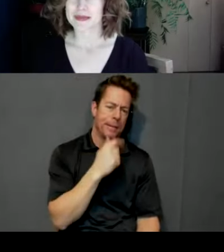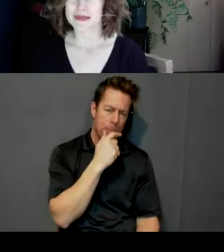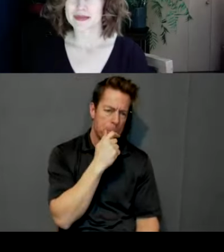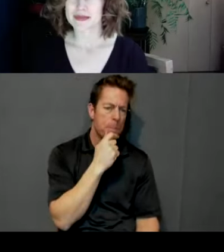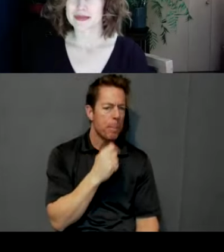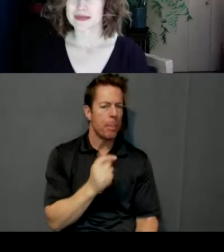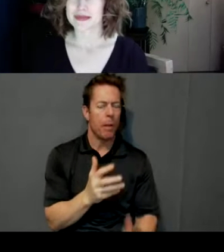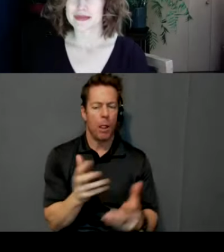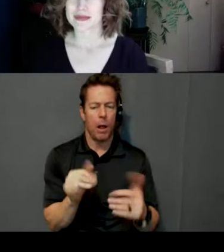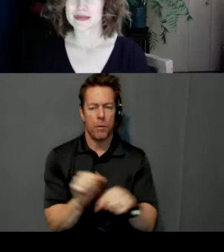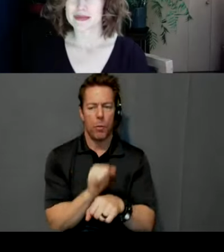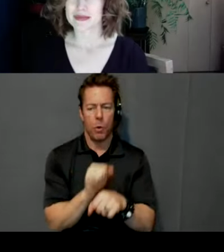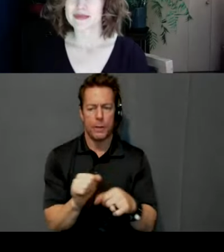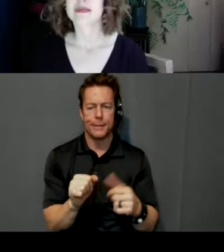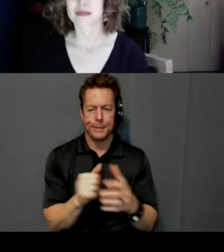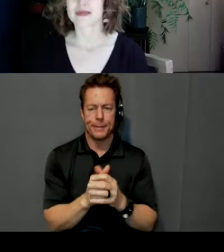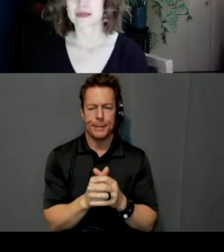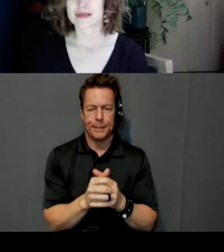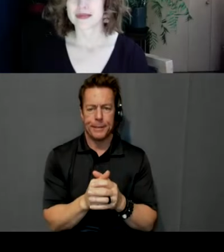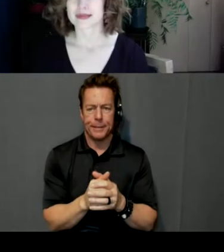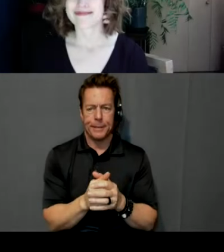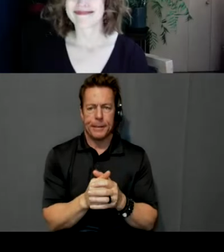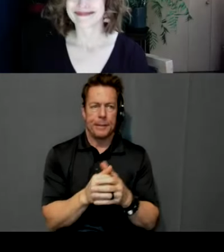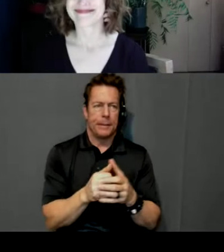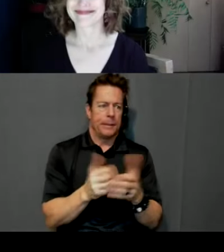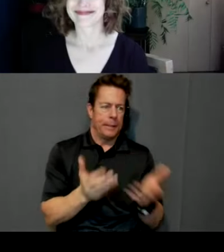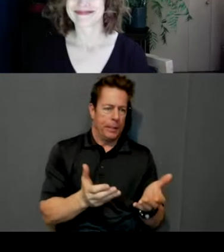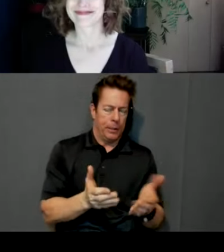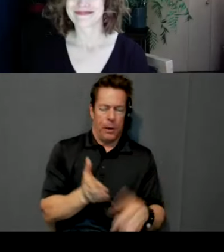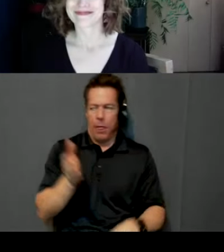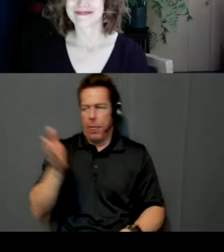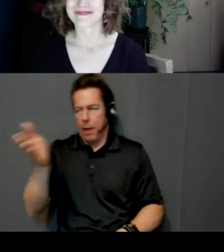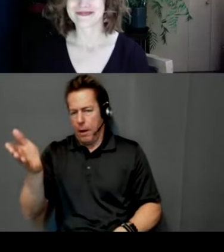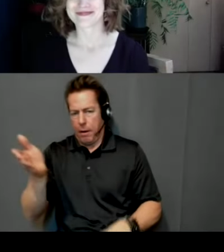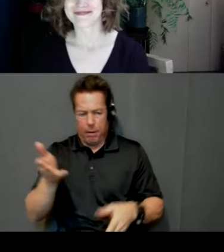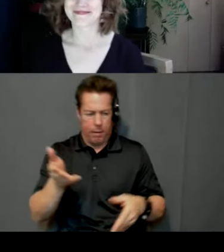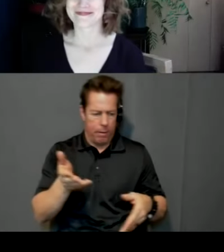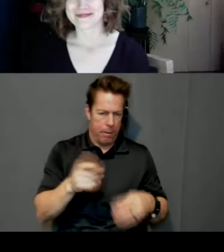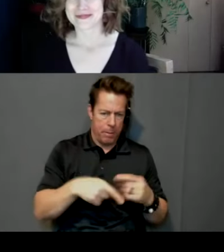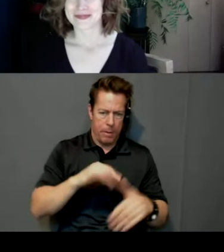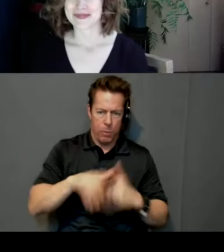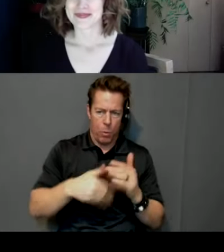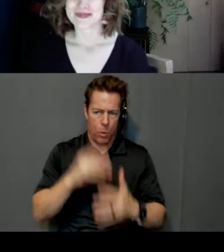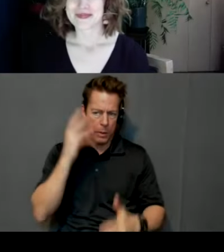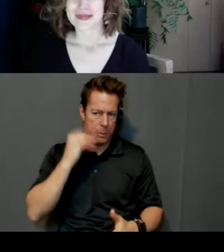lot of work to be made, like here and there, about this whole experience. So I'm